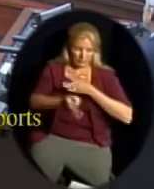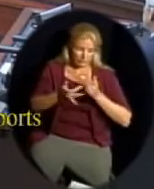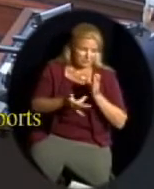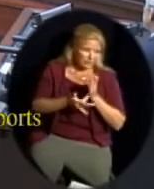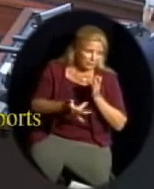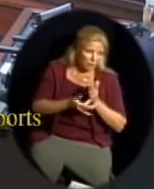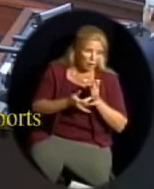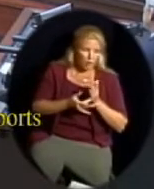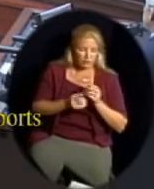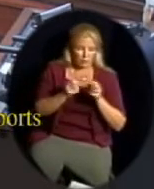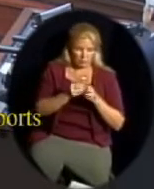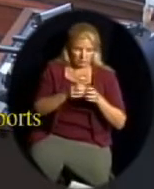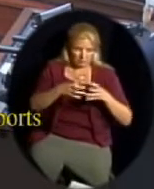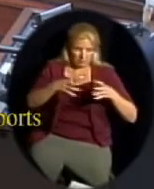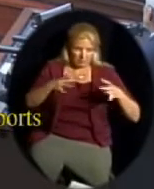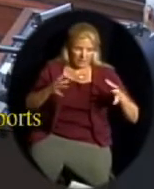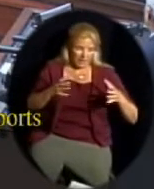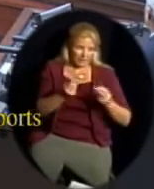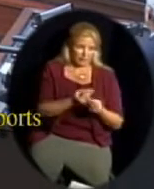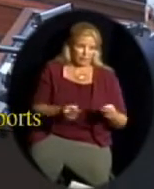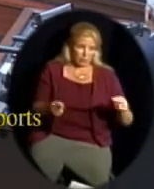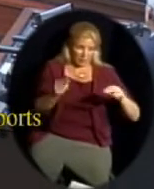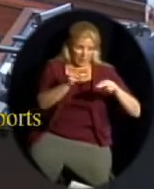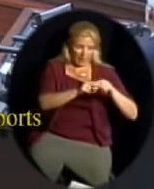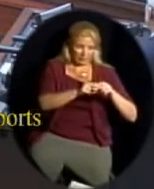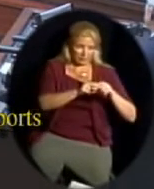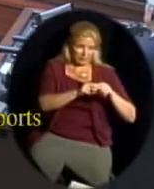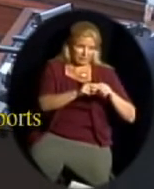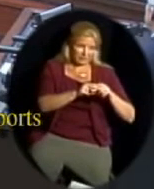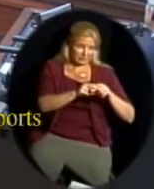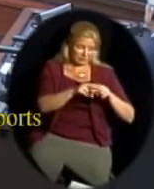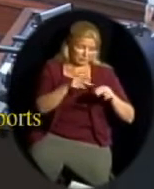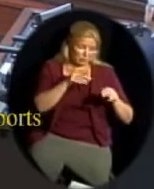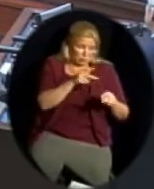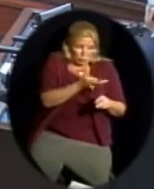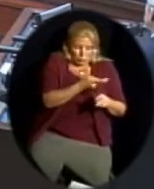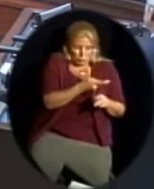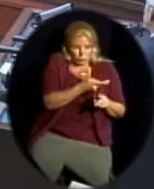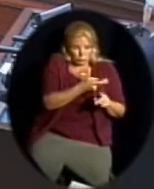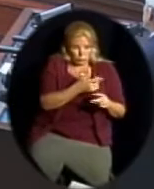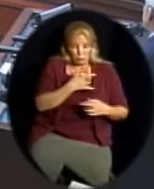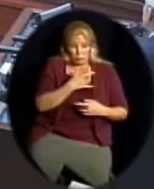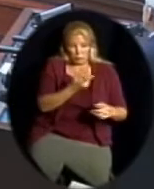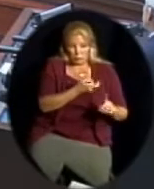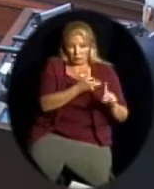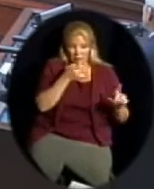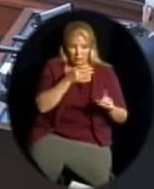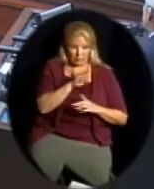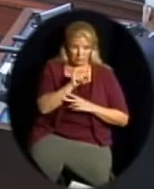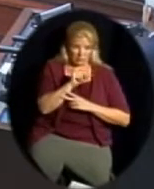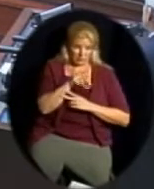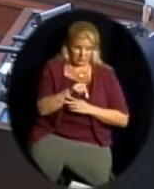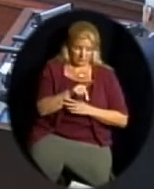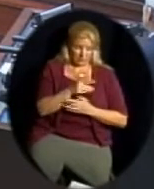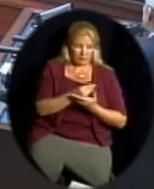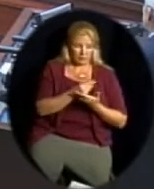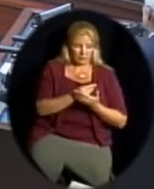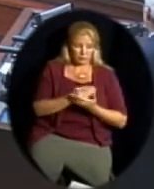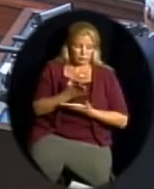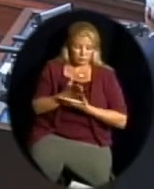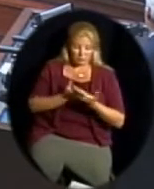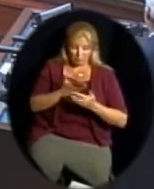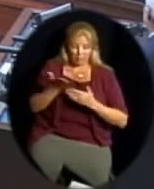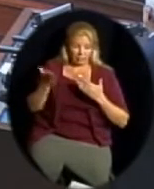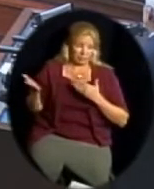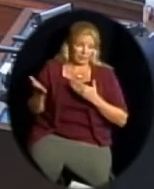enhancements, expanding, has typically come out of bond money. So some of these things in here would be things we would be doing with or without a bond